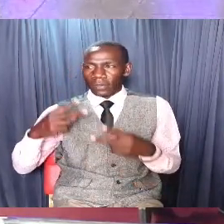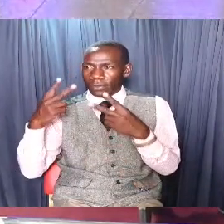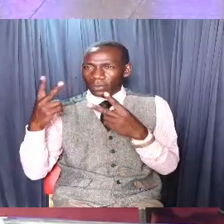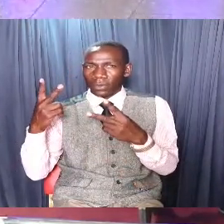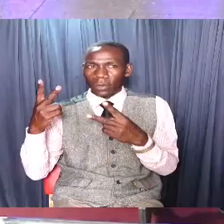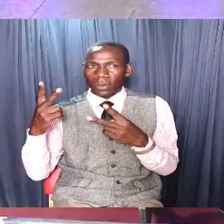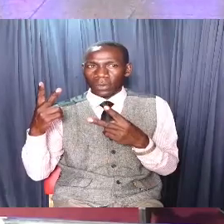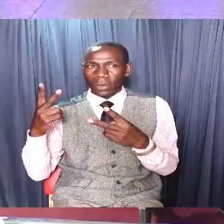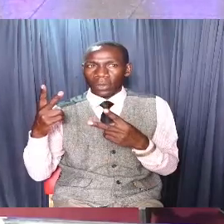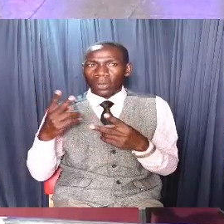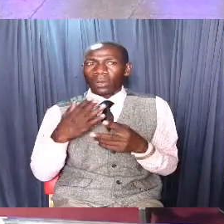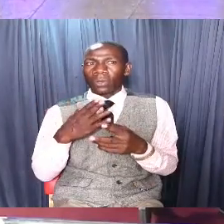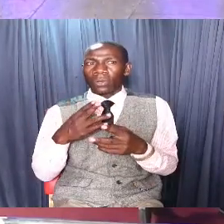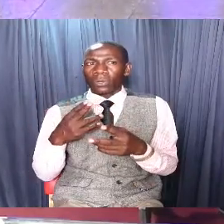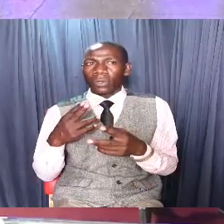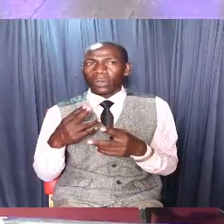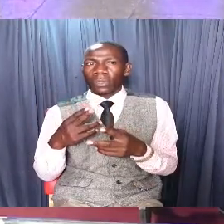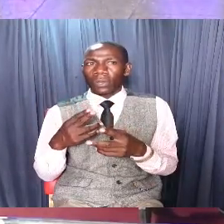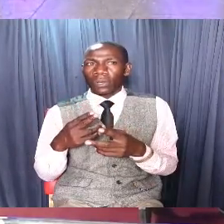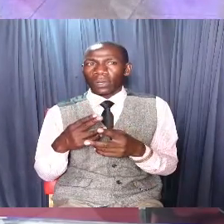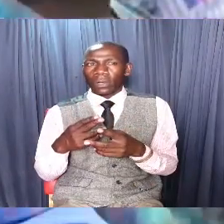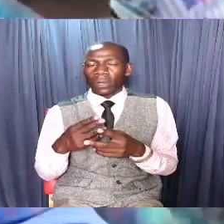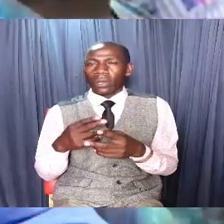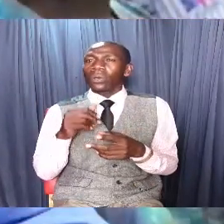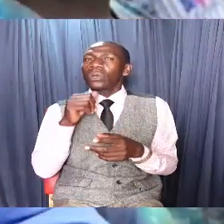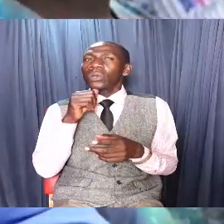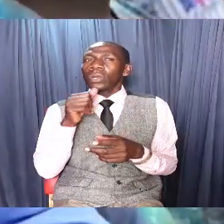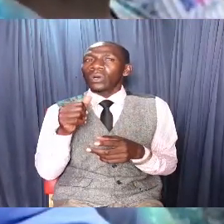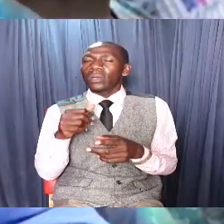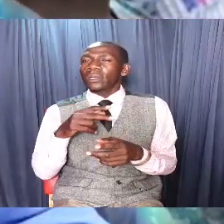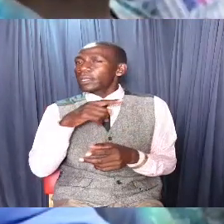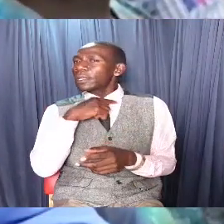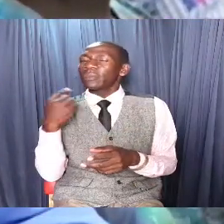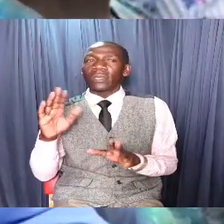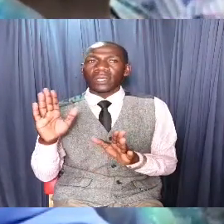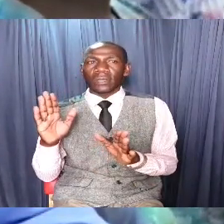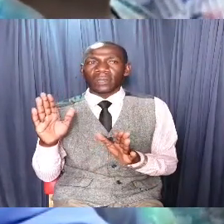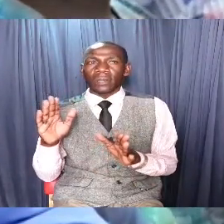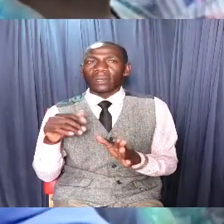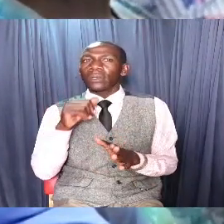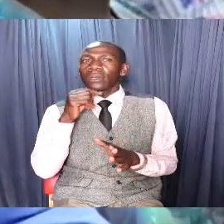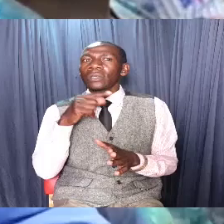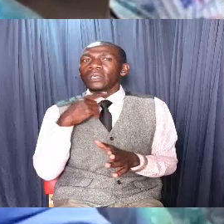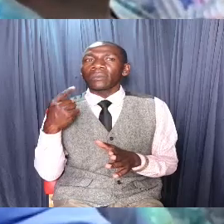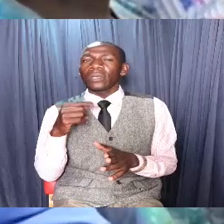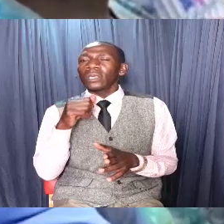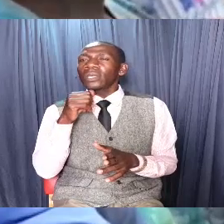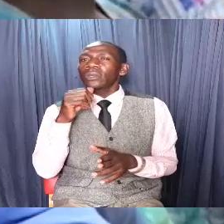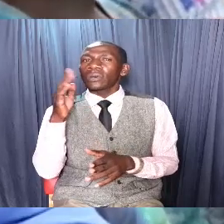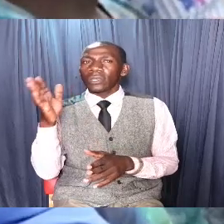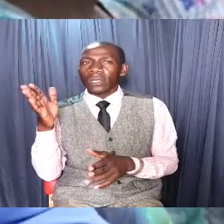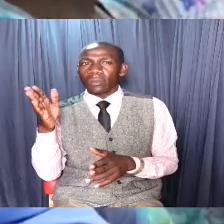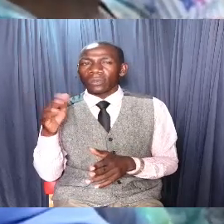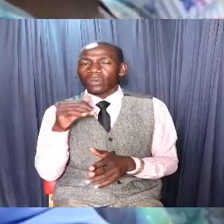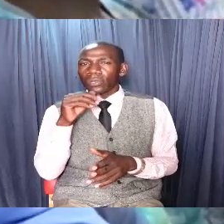With the kingship civilian clothes. Wakawa wanamlenga Yoshafat. They were targeting him. Msinidhuru, msinidhuru. Yoshafat said, "You don't injure me. Don't injure me." Wakaangalia kumbe siye. So